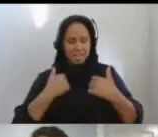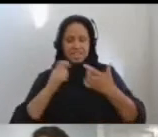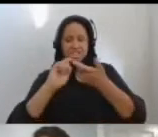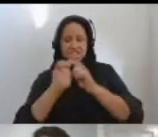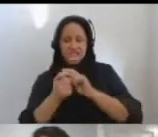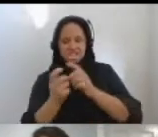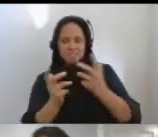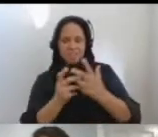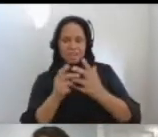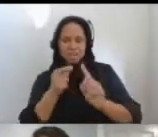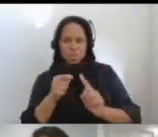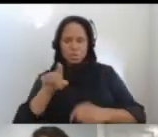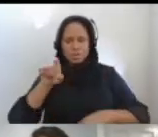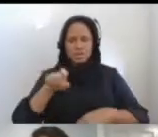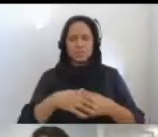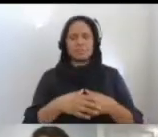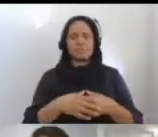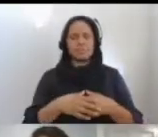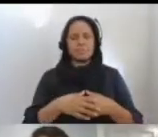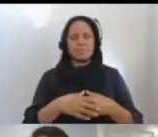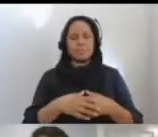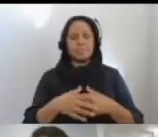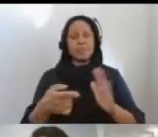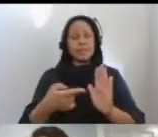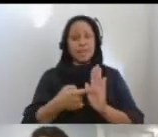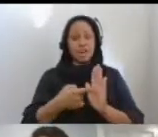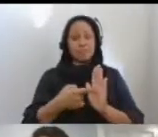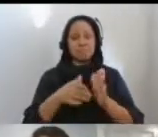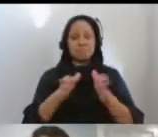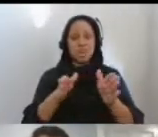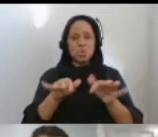so here is our overview of eligibility.